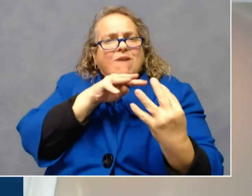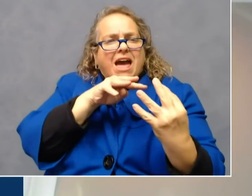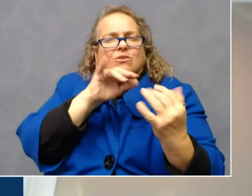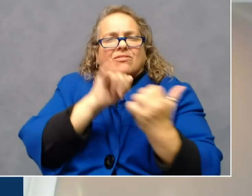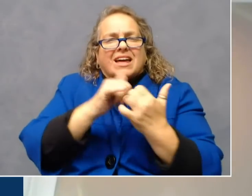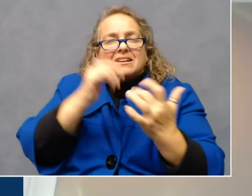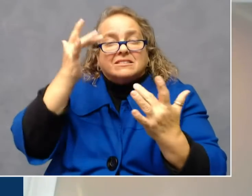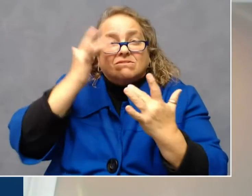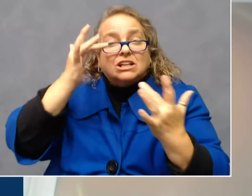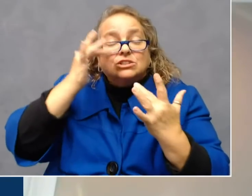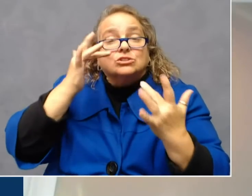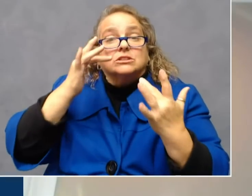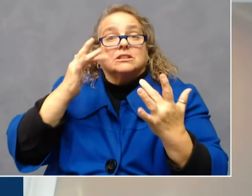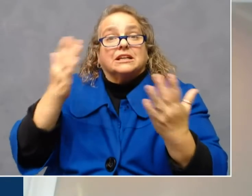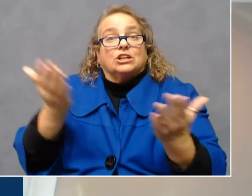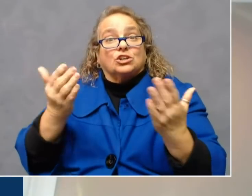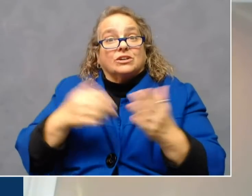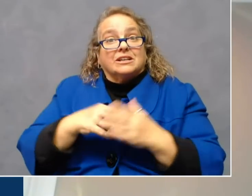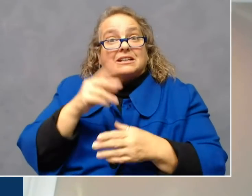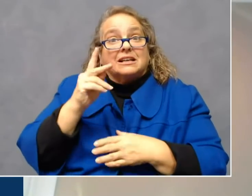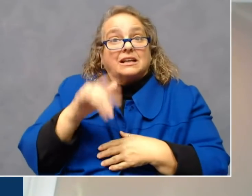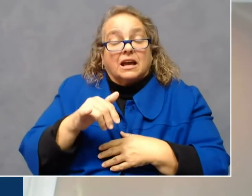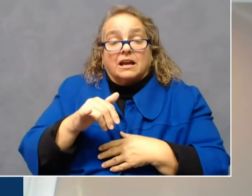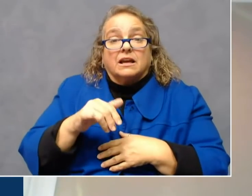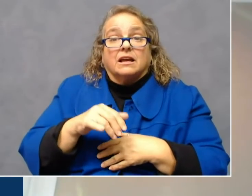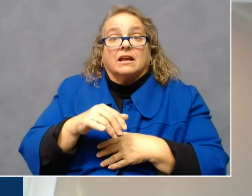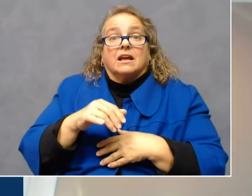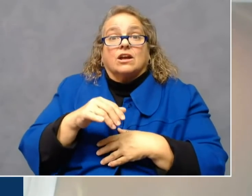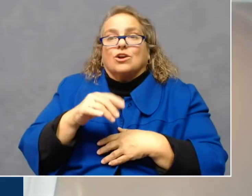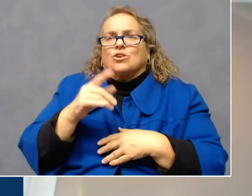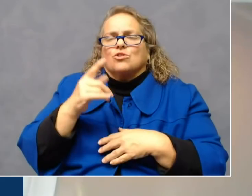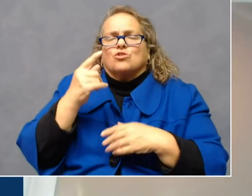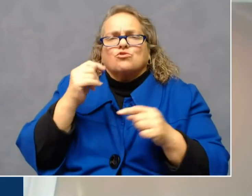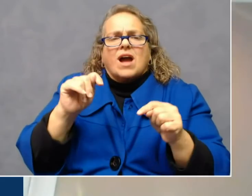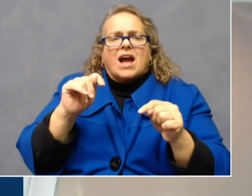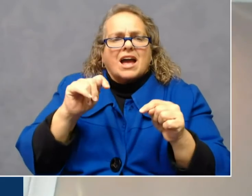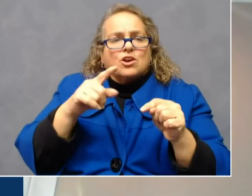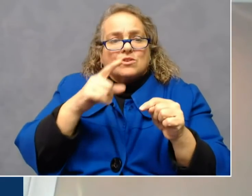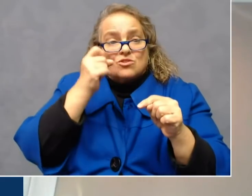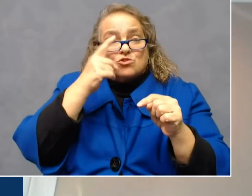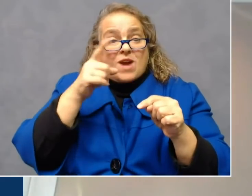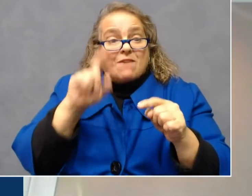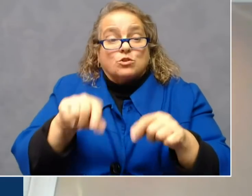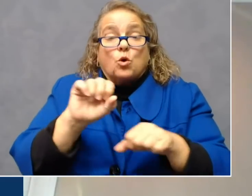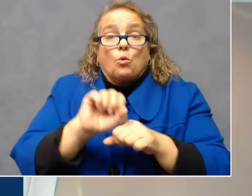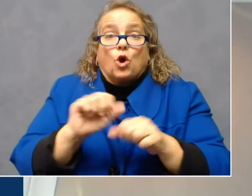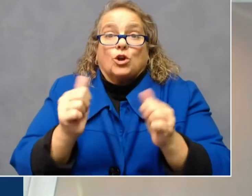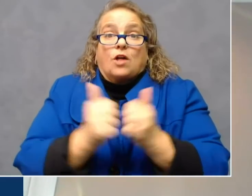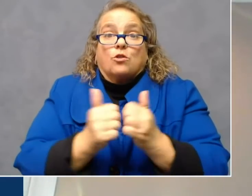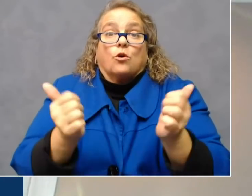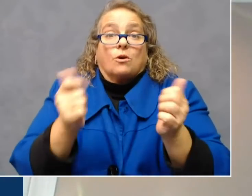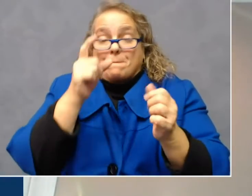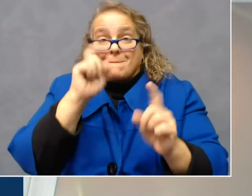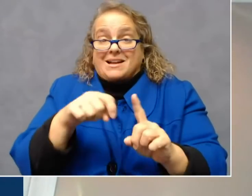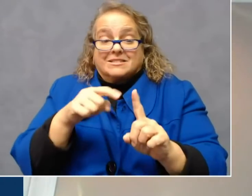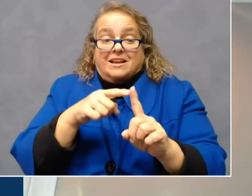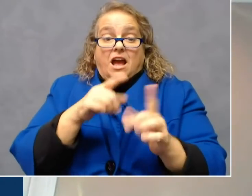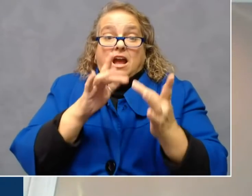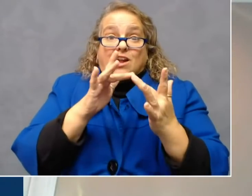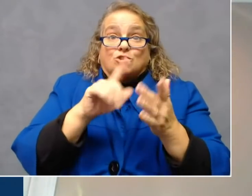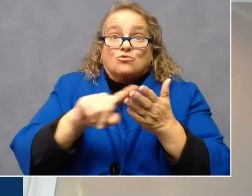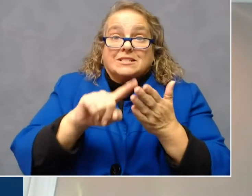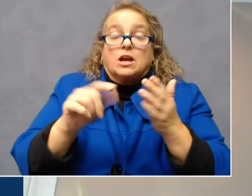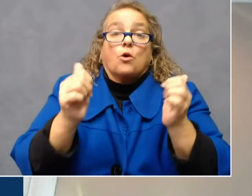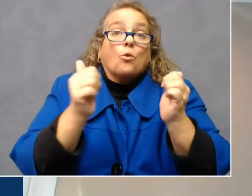Commonwealth. And by systematic, I mean that it had to work together with masking, testing,